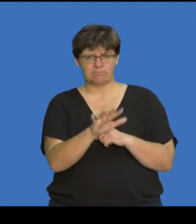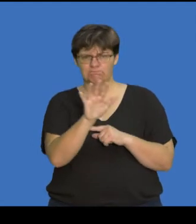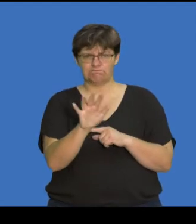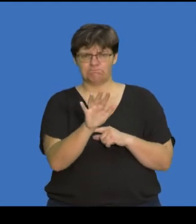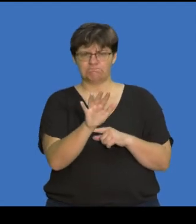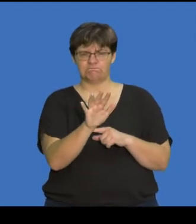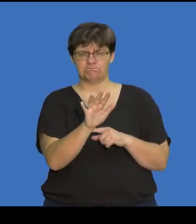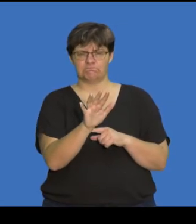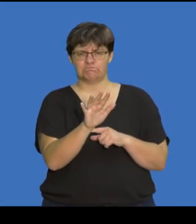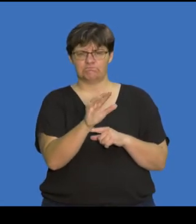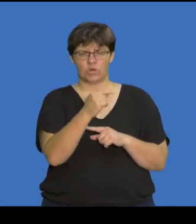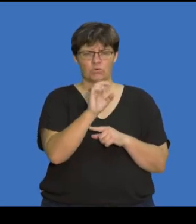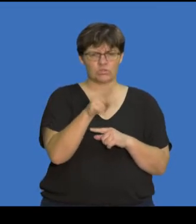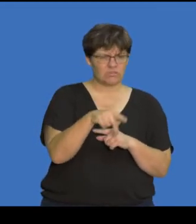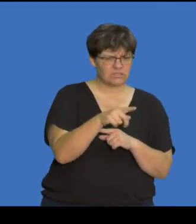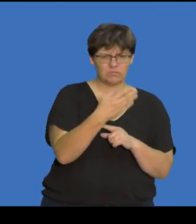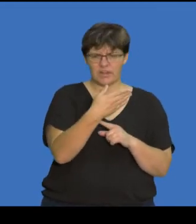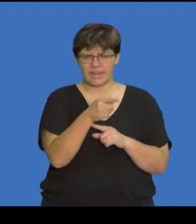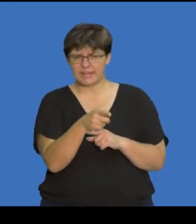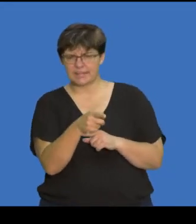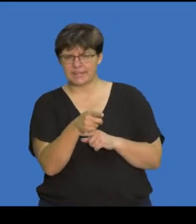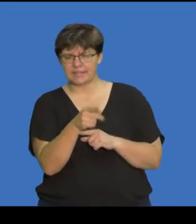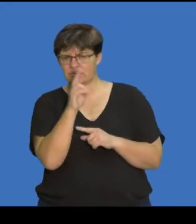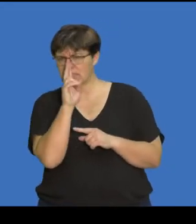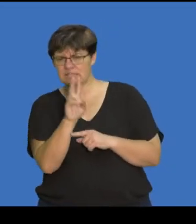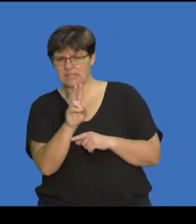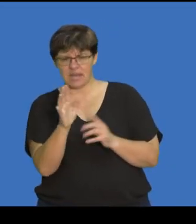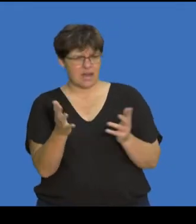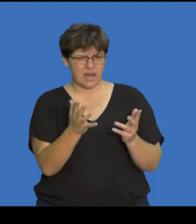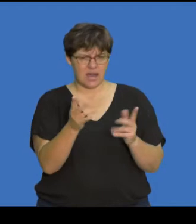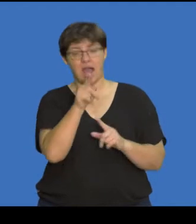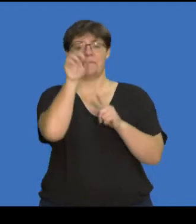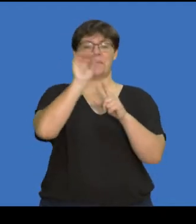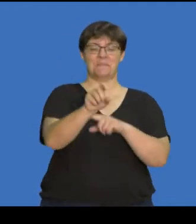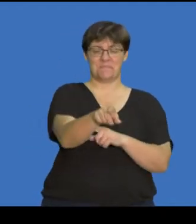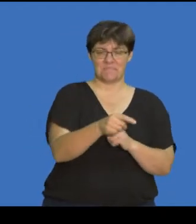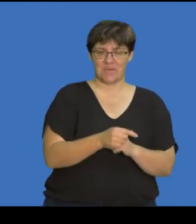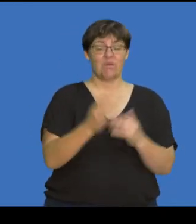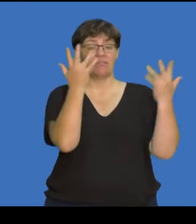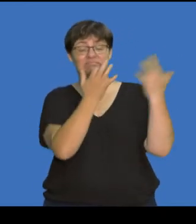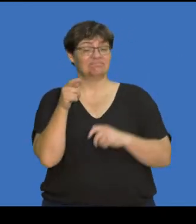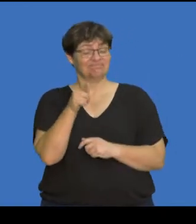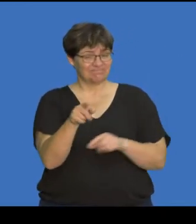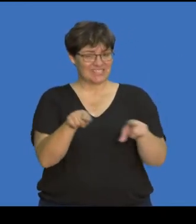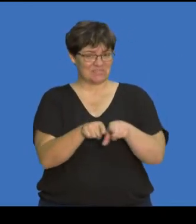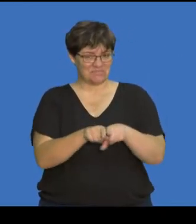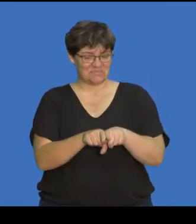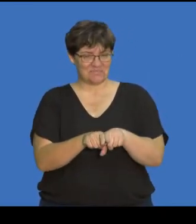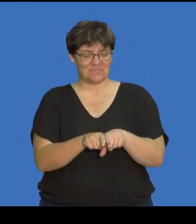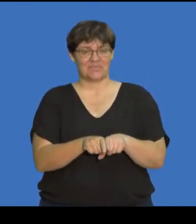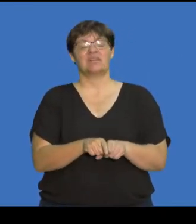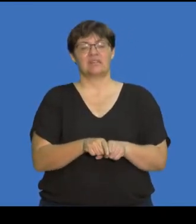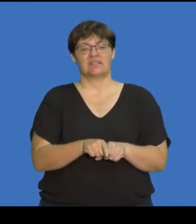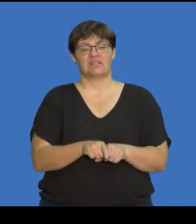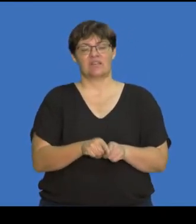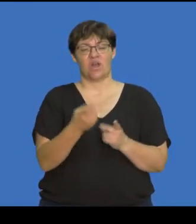That was my gross profit per flag. Let's see if we have it. Here we go. Remember, we calculated this one as well, which was my